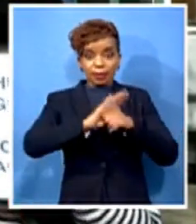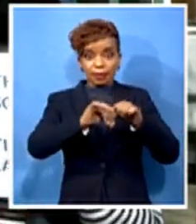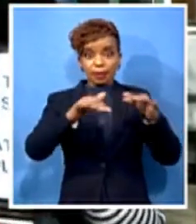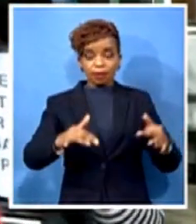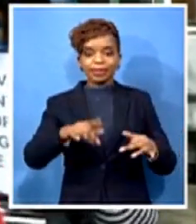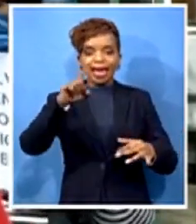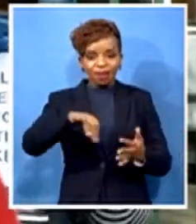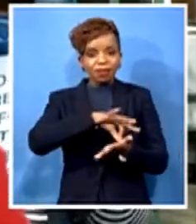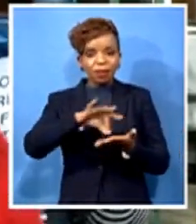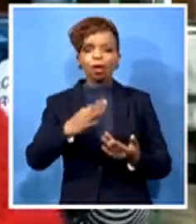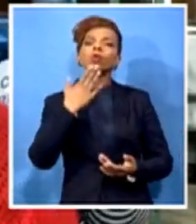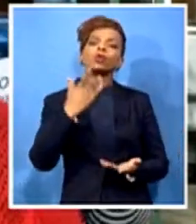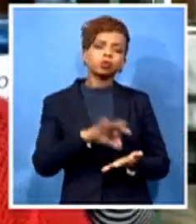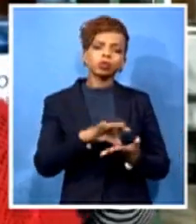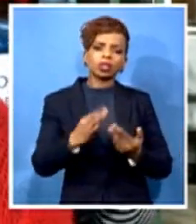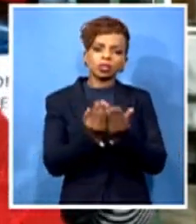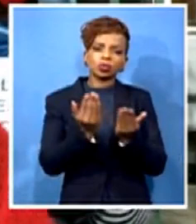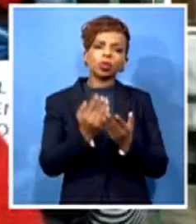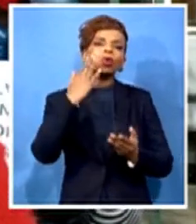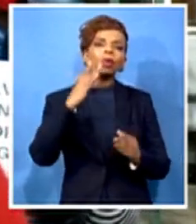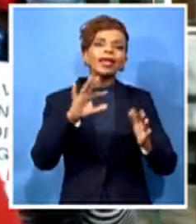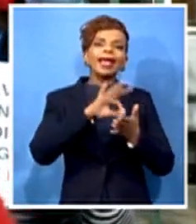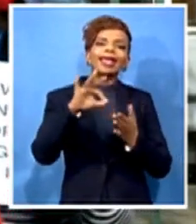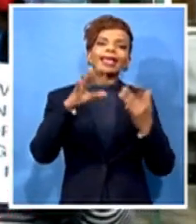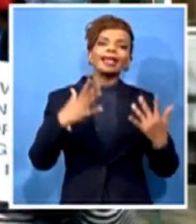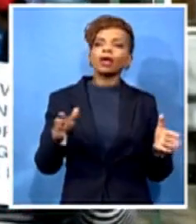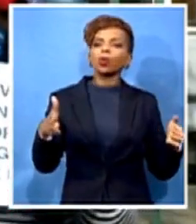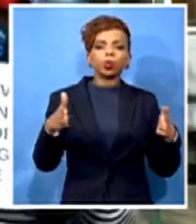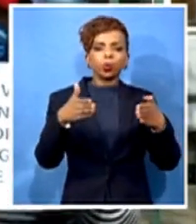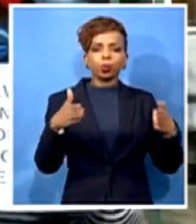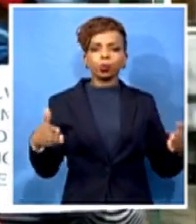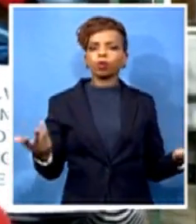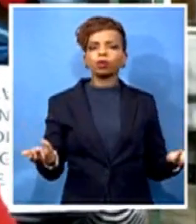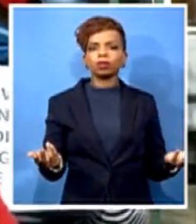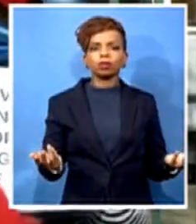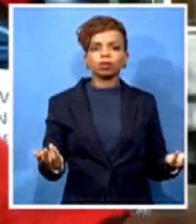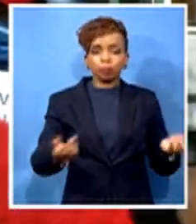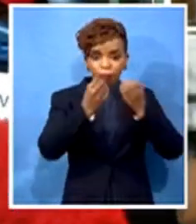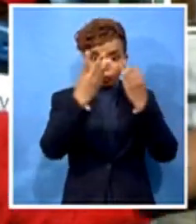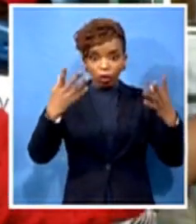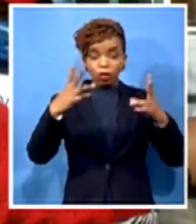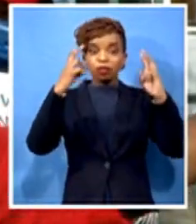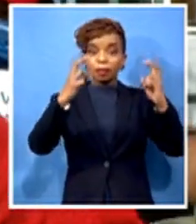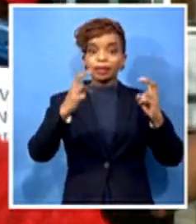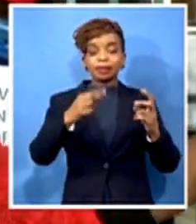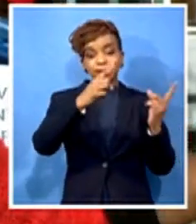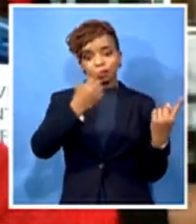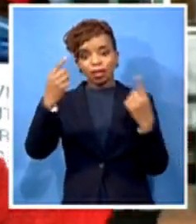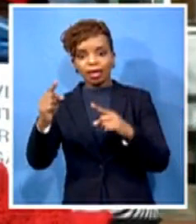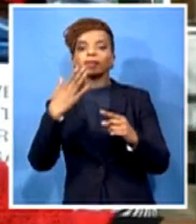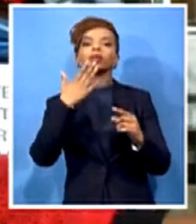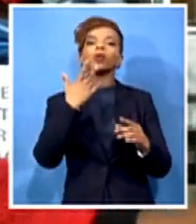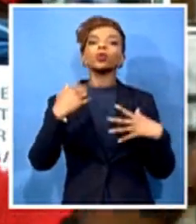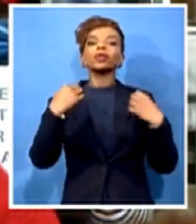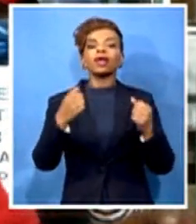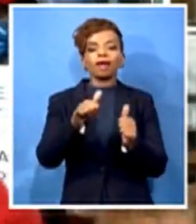there, and the cleaners are not there? One of the buses that came this morning was being driven by the vice principal, which means there is a need for those teachers to come back to the